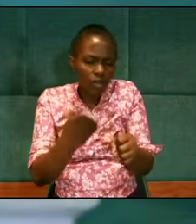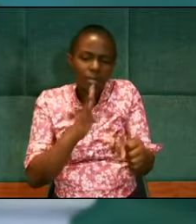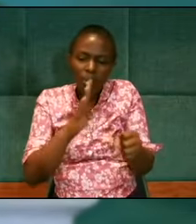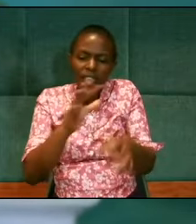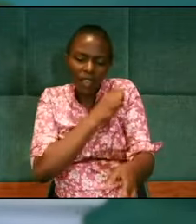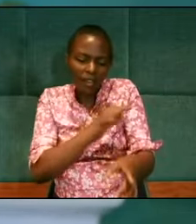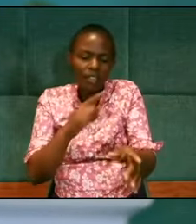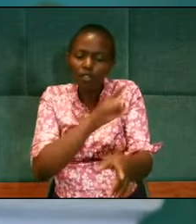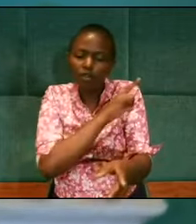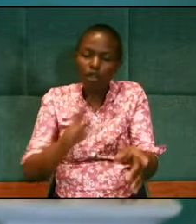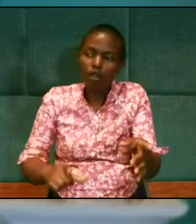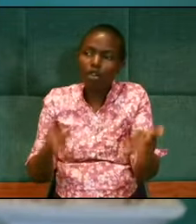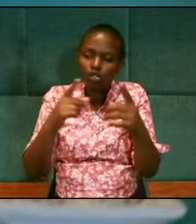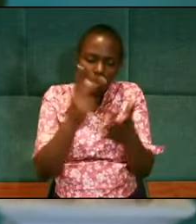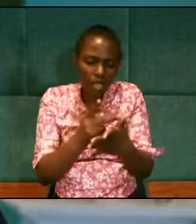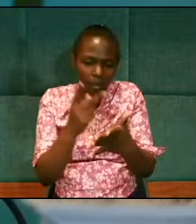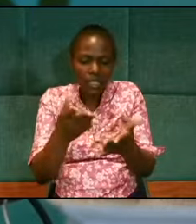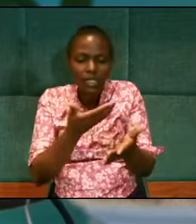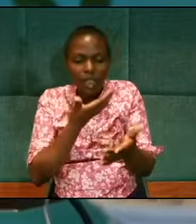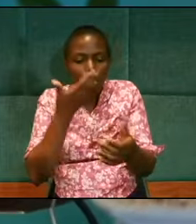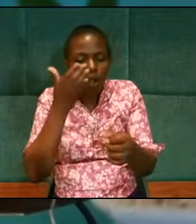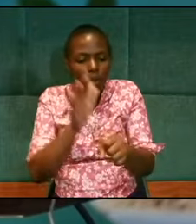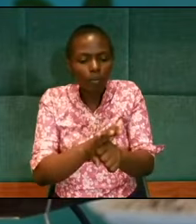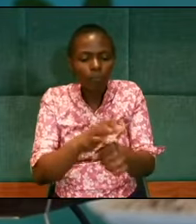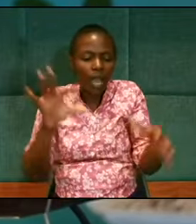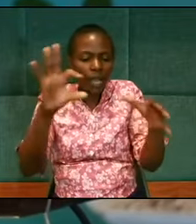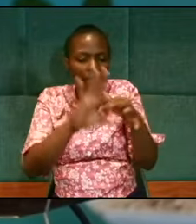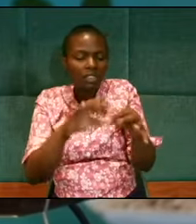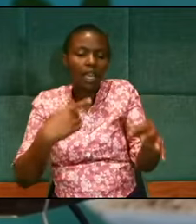keep this vow until death do us part.